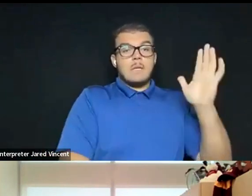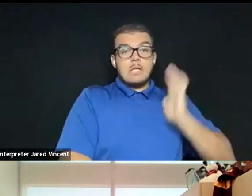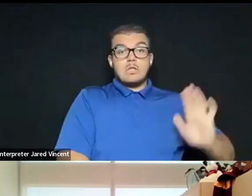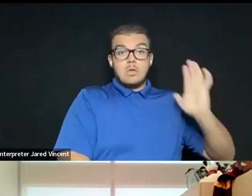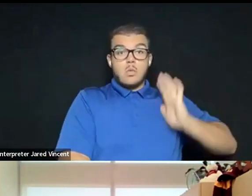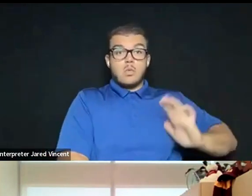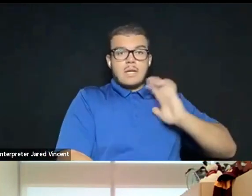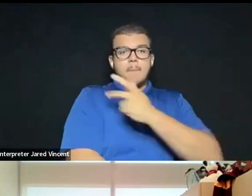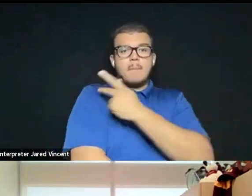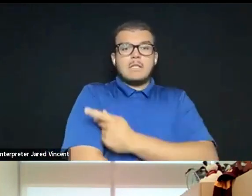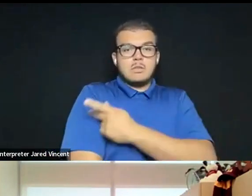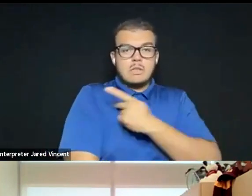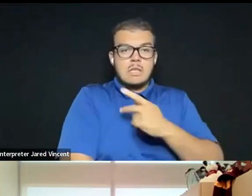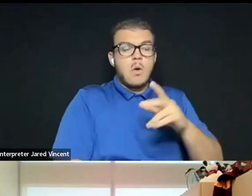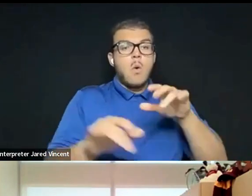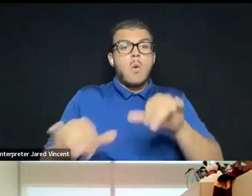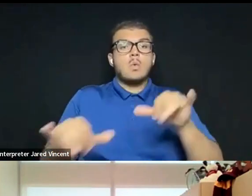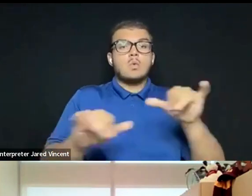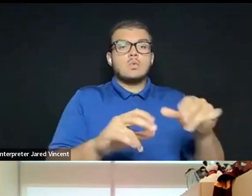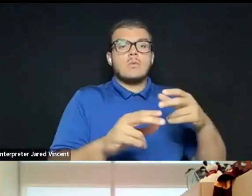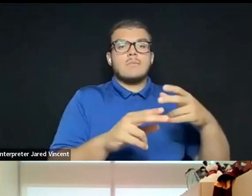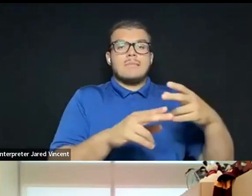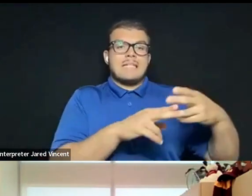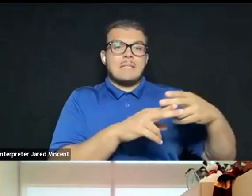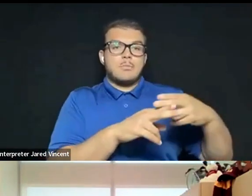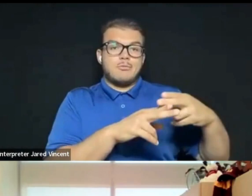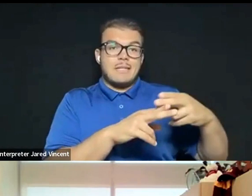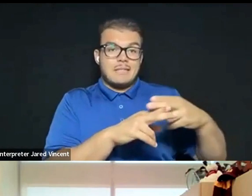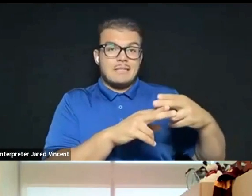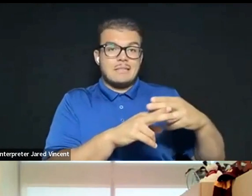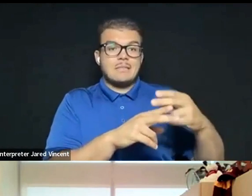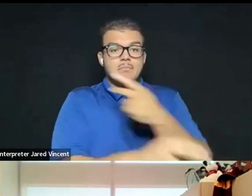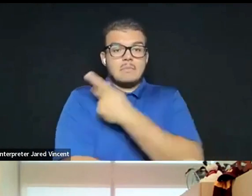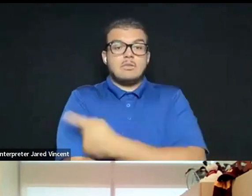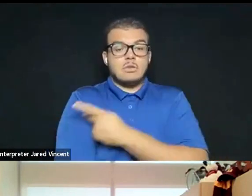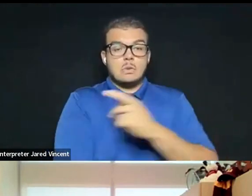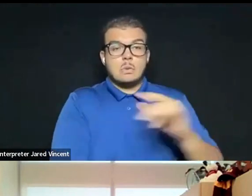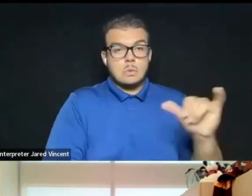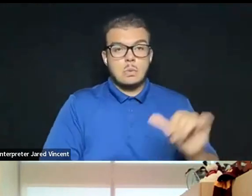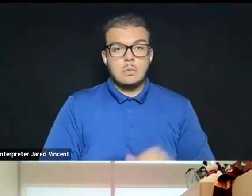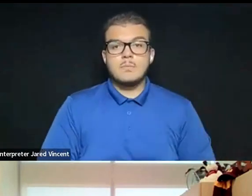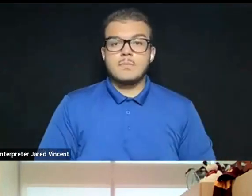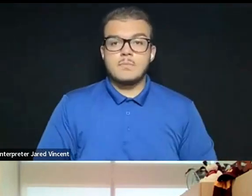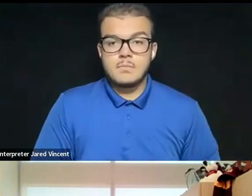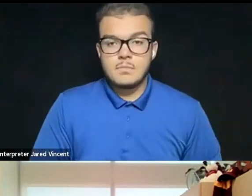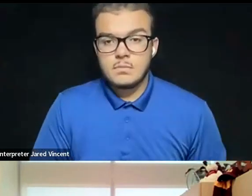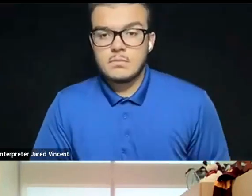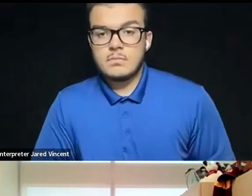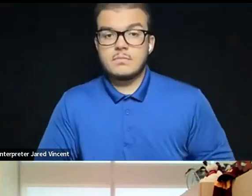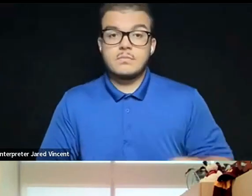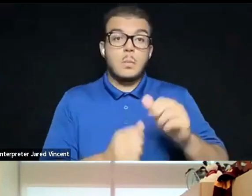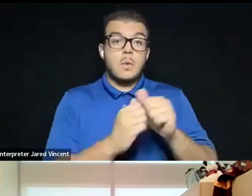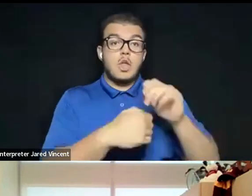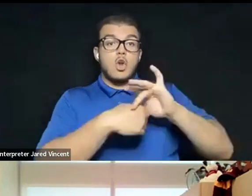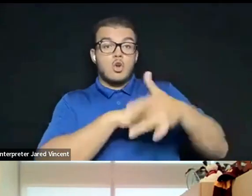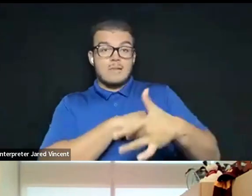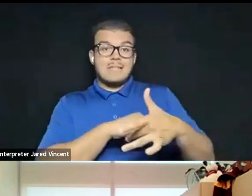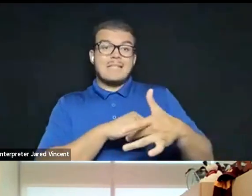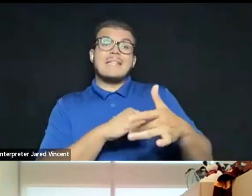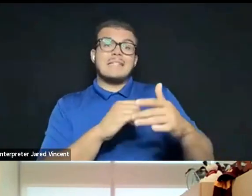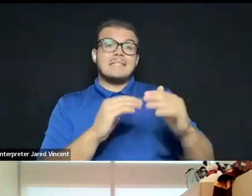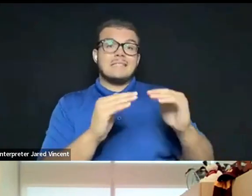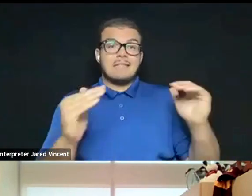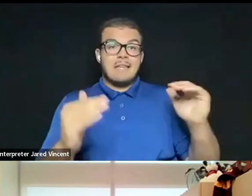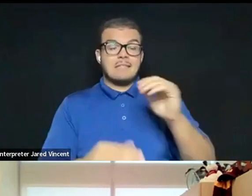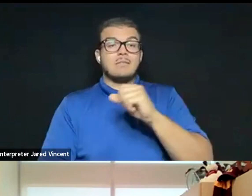patients as well as contemporaneous patients. And it was available to patients with early stage breast cancer, early stage